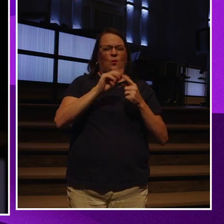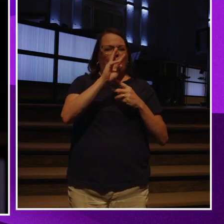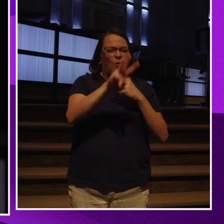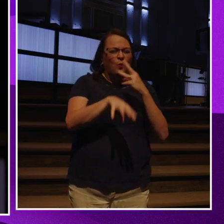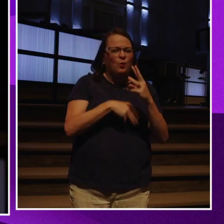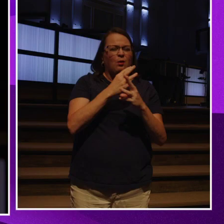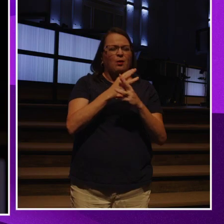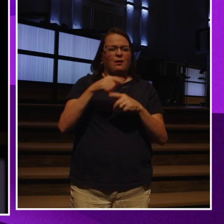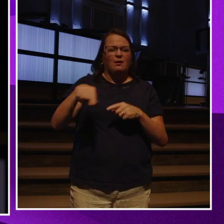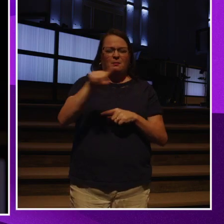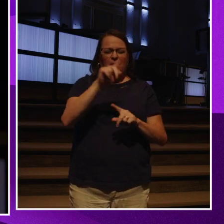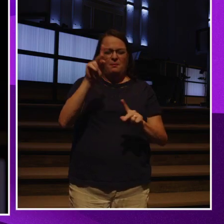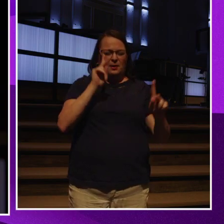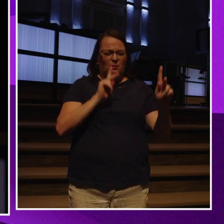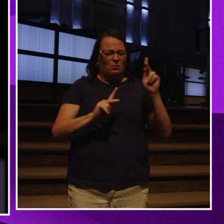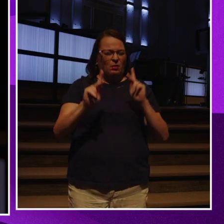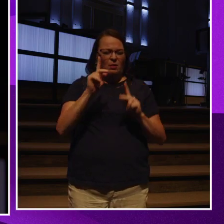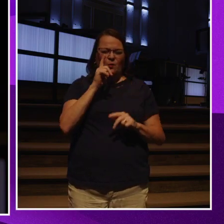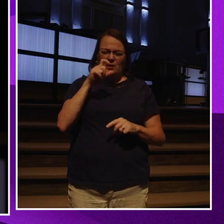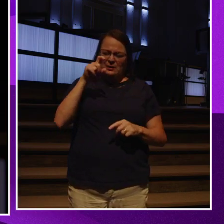desperately need to see you.